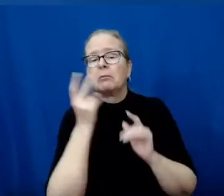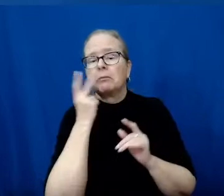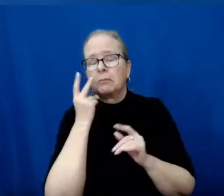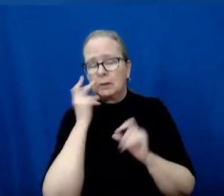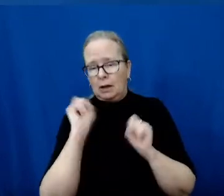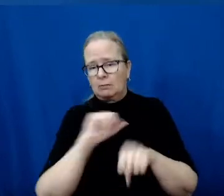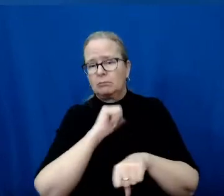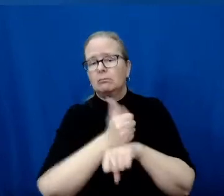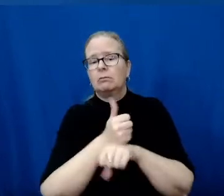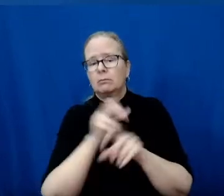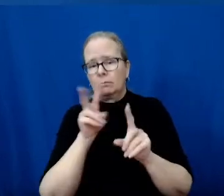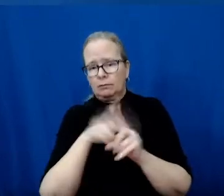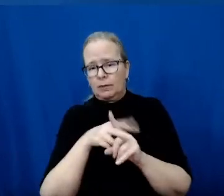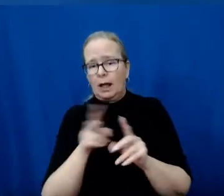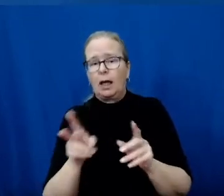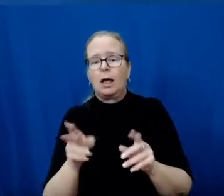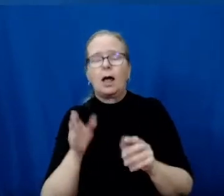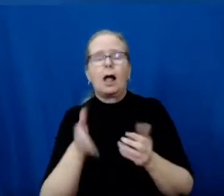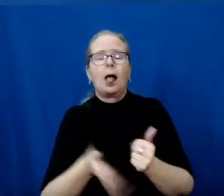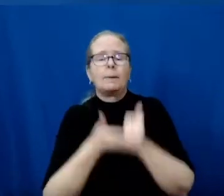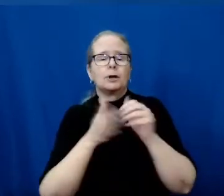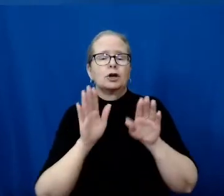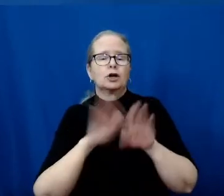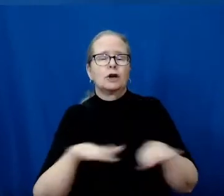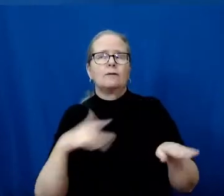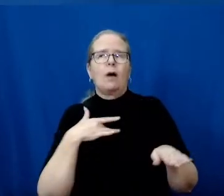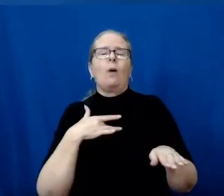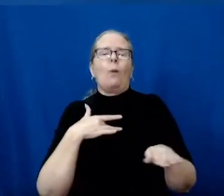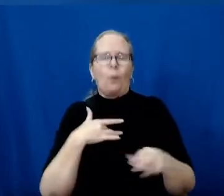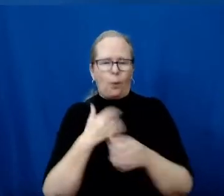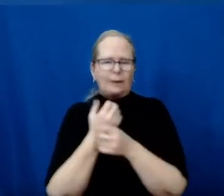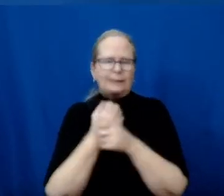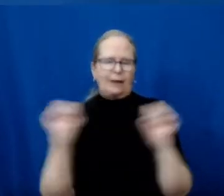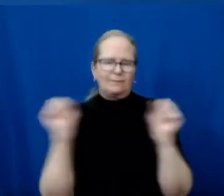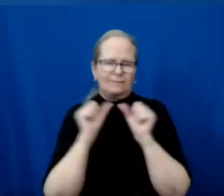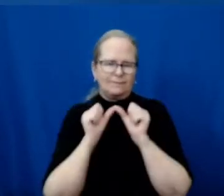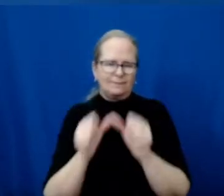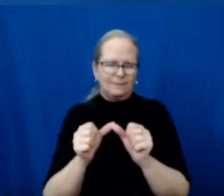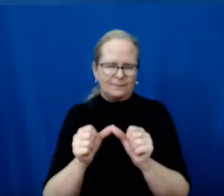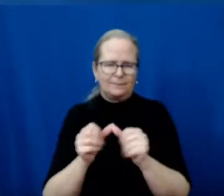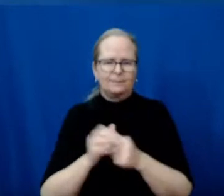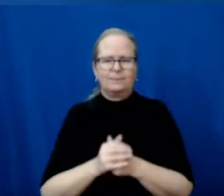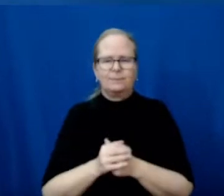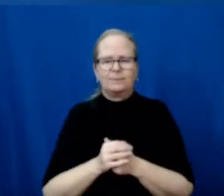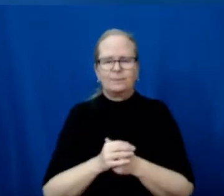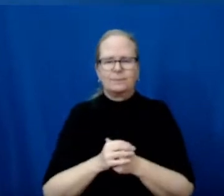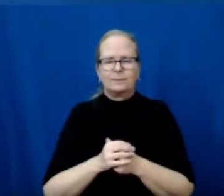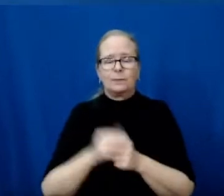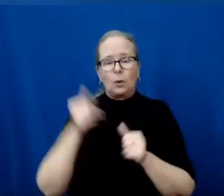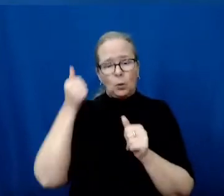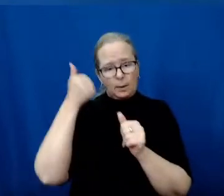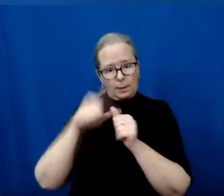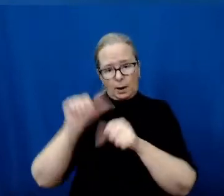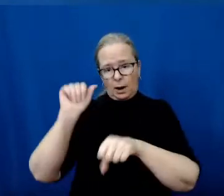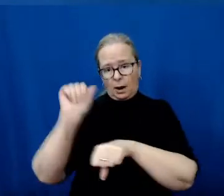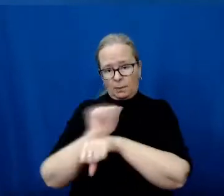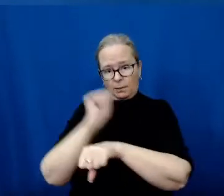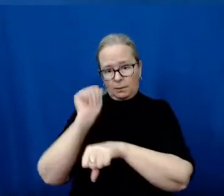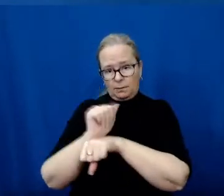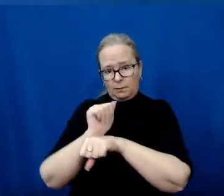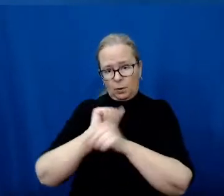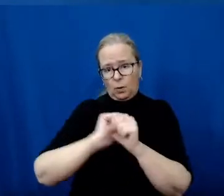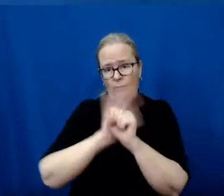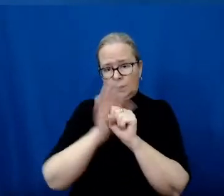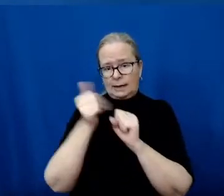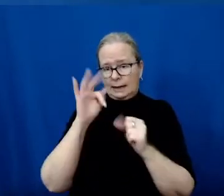humans safe. And as always, Alberta, remember, COVID-19 is airborne. Wear the best